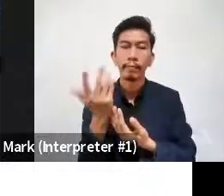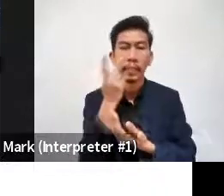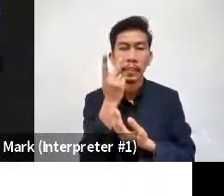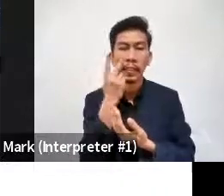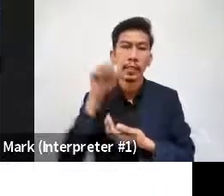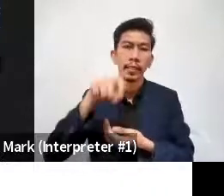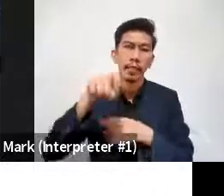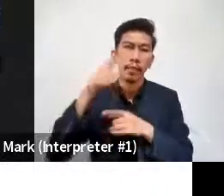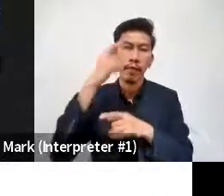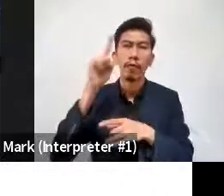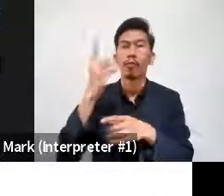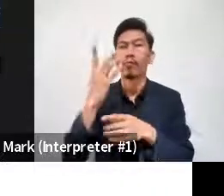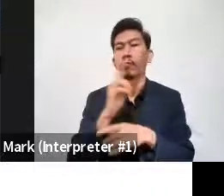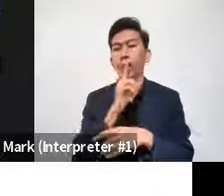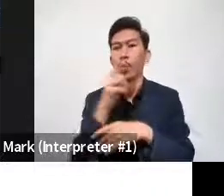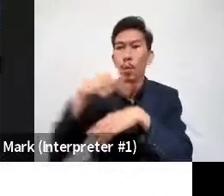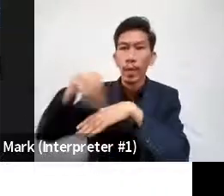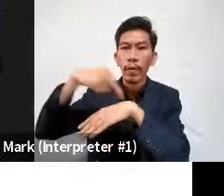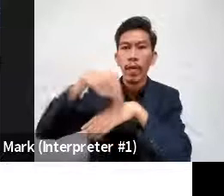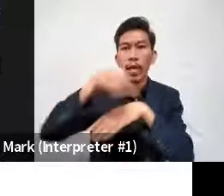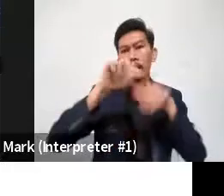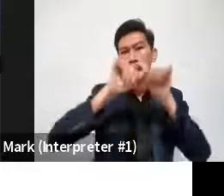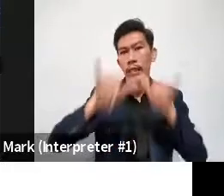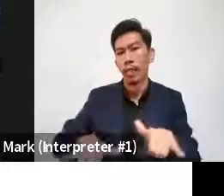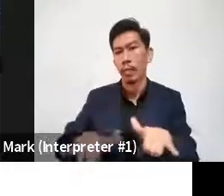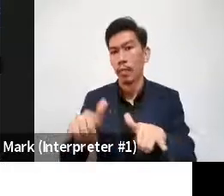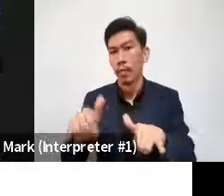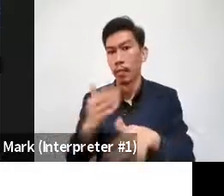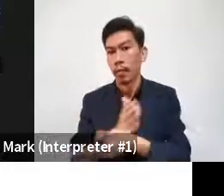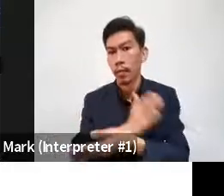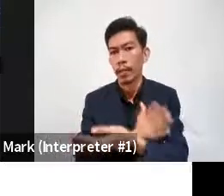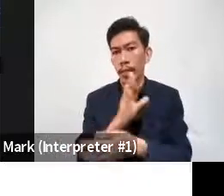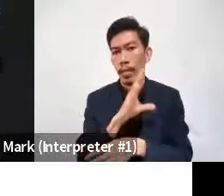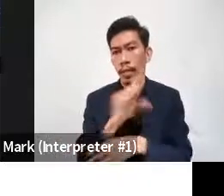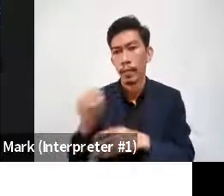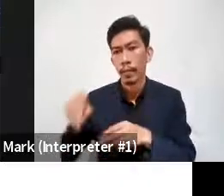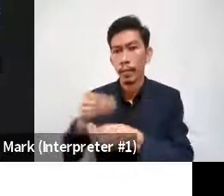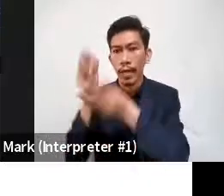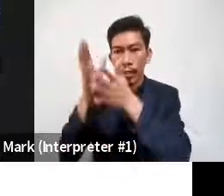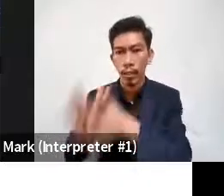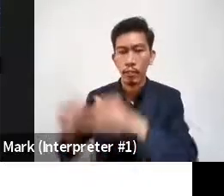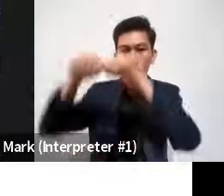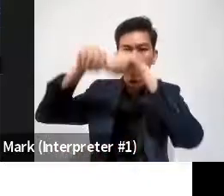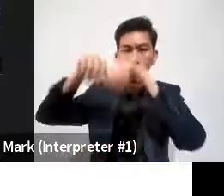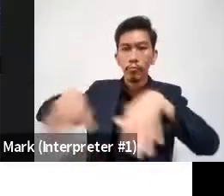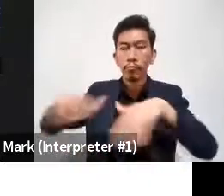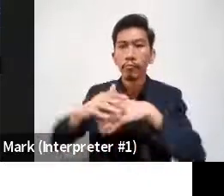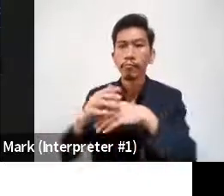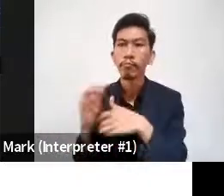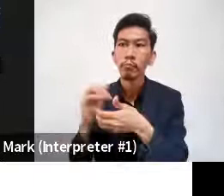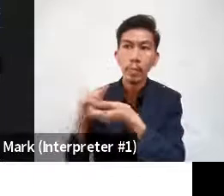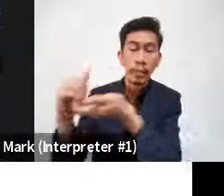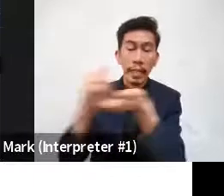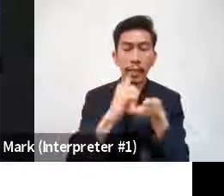really for a functioning referral system and a rearrangement of our provider networks. And so for